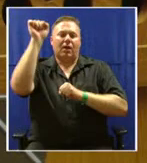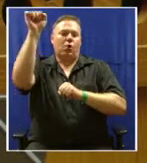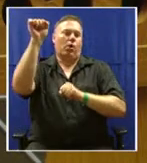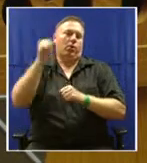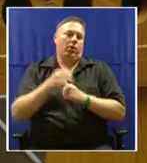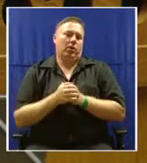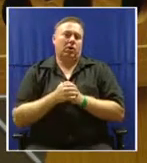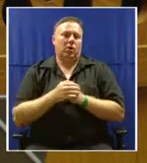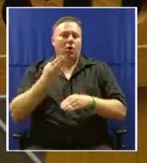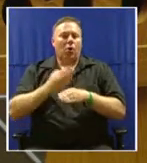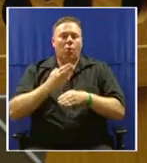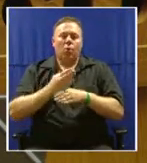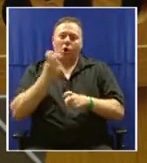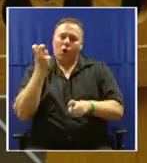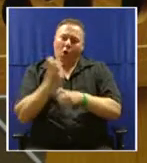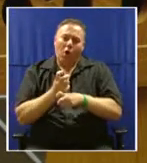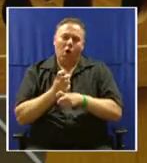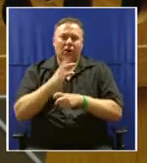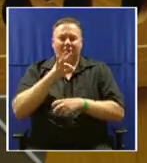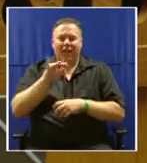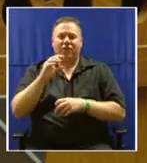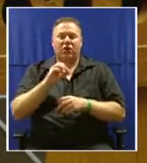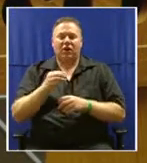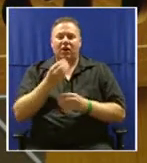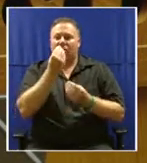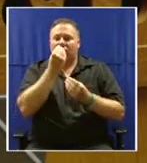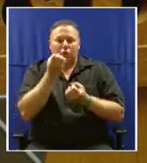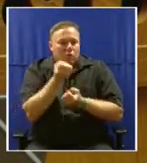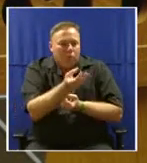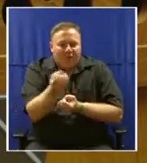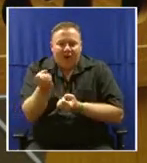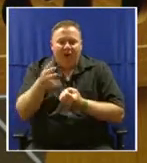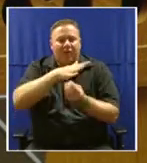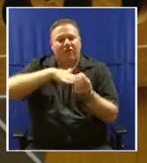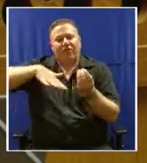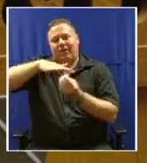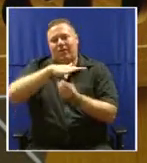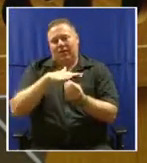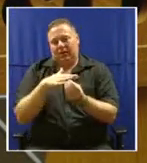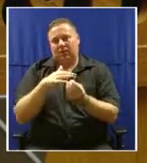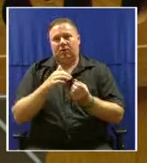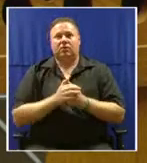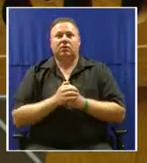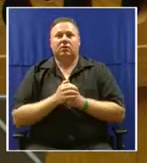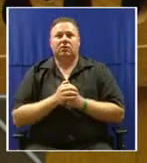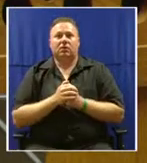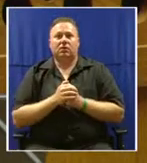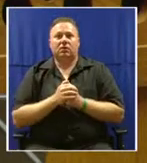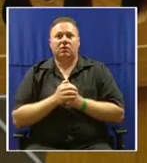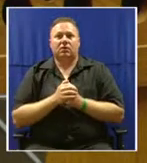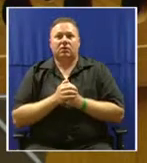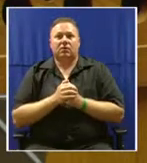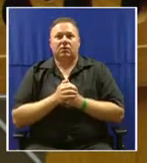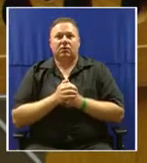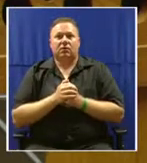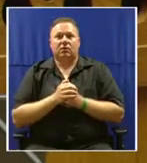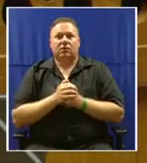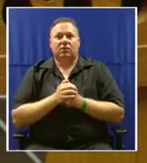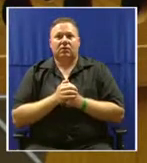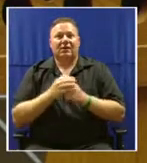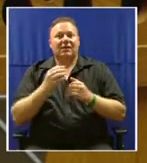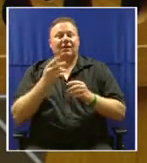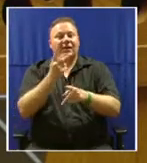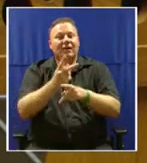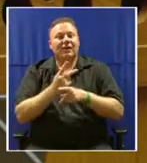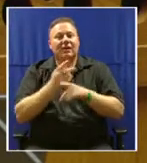hard every day to put food on the table of their homes, to keep the company